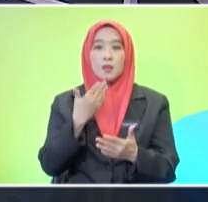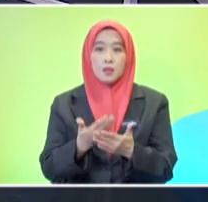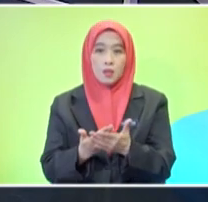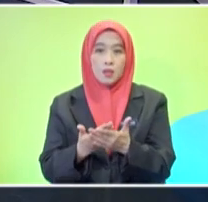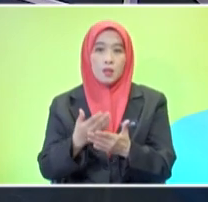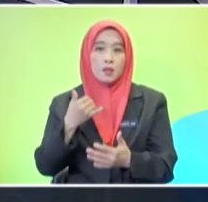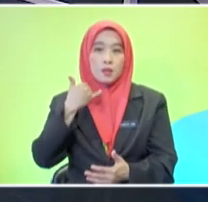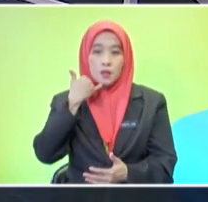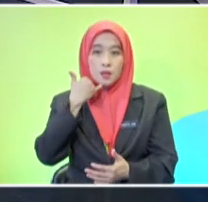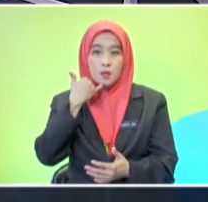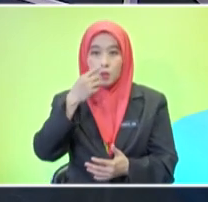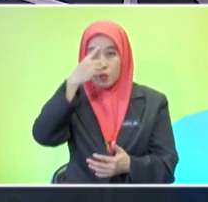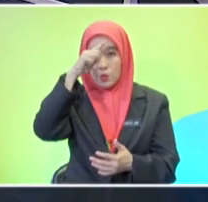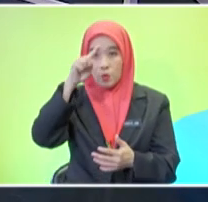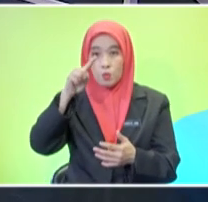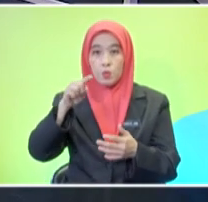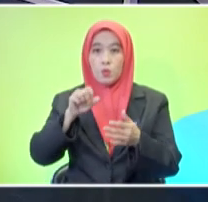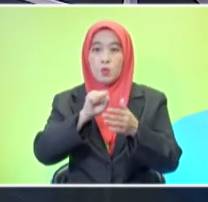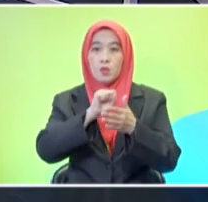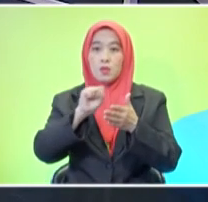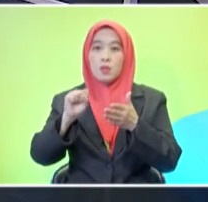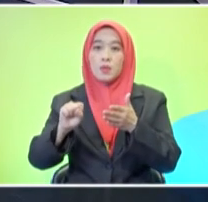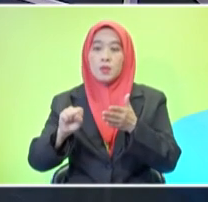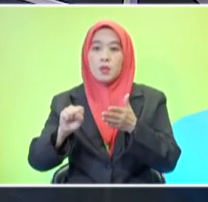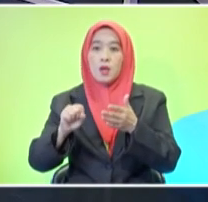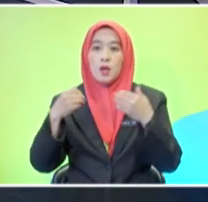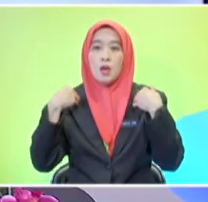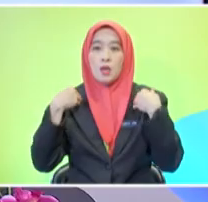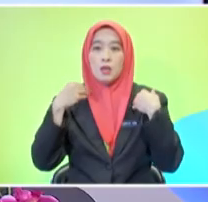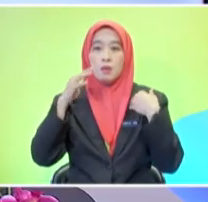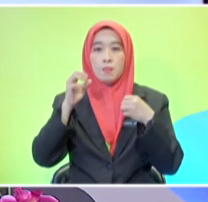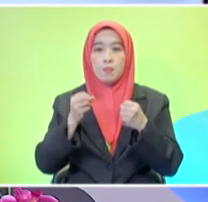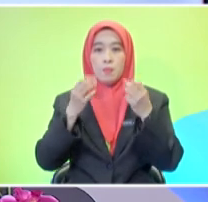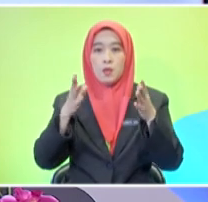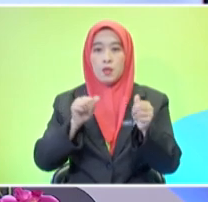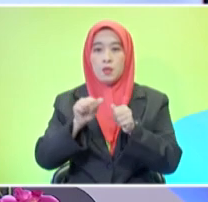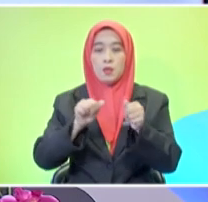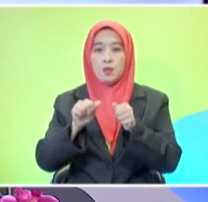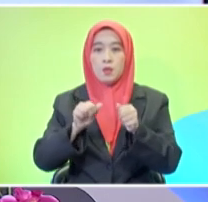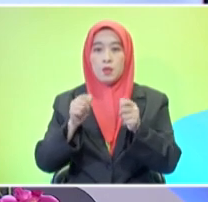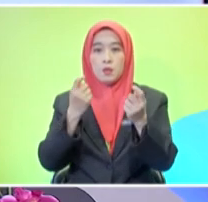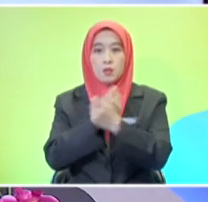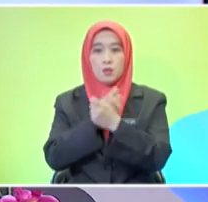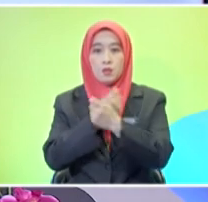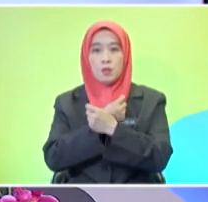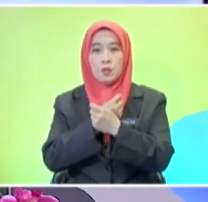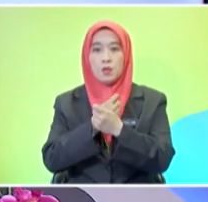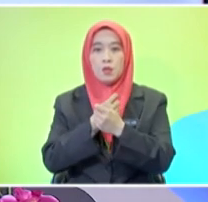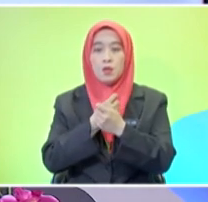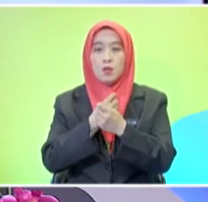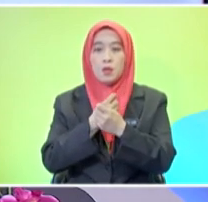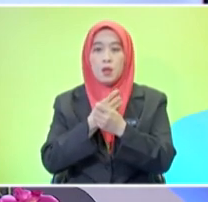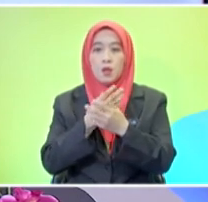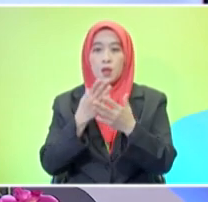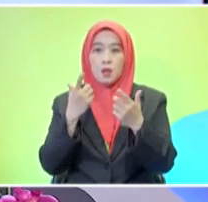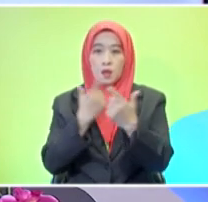this segment, we are going to have 2 activities. Mm-hmm. The first activity is going to be about competition for space, which is this